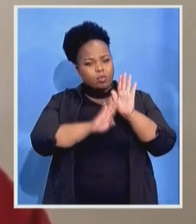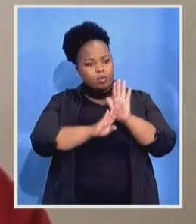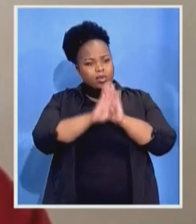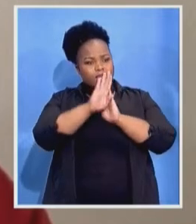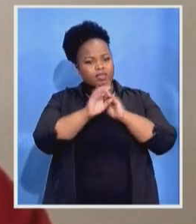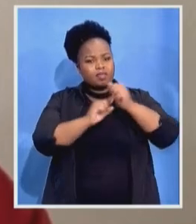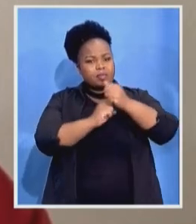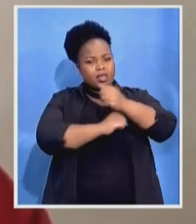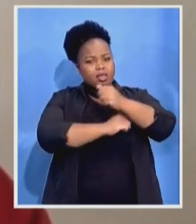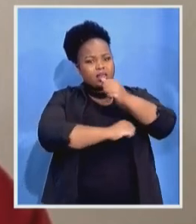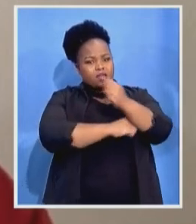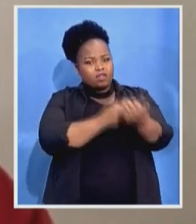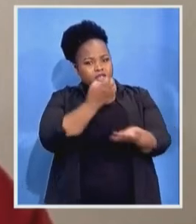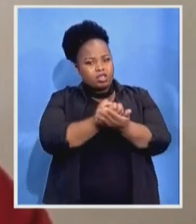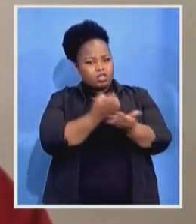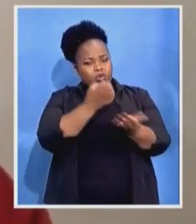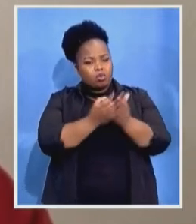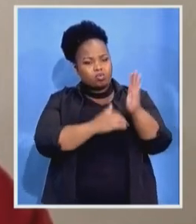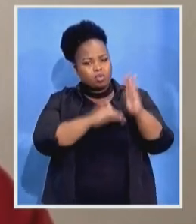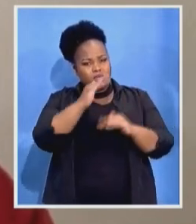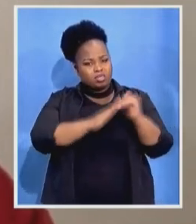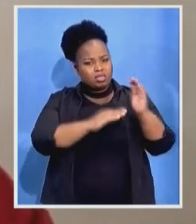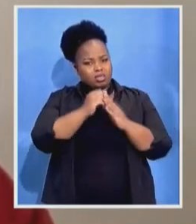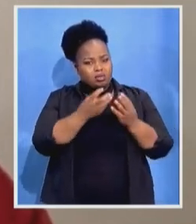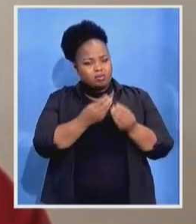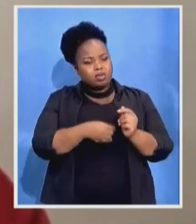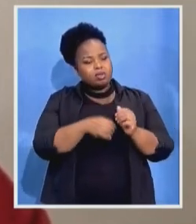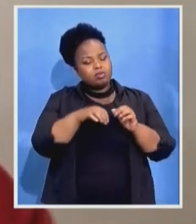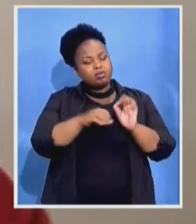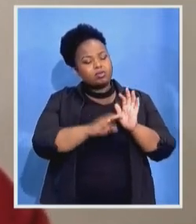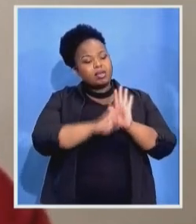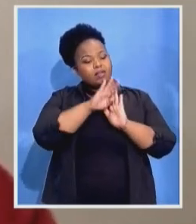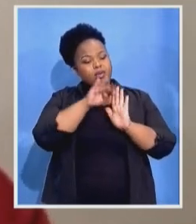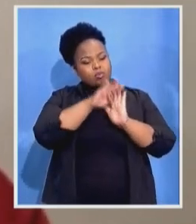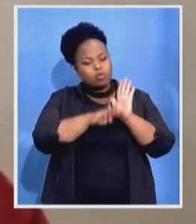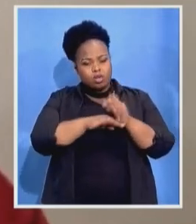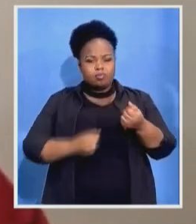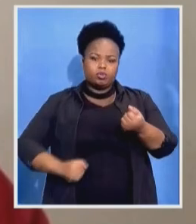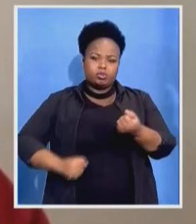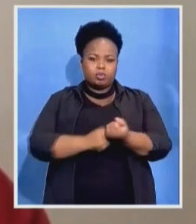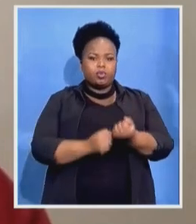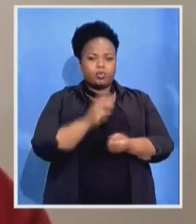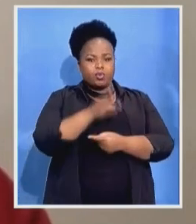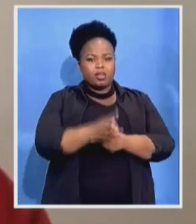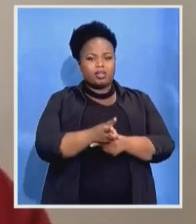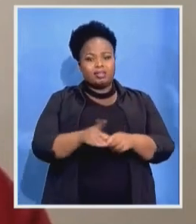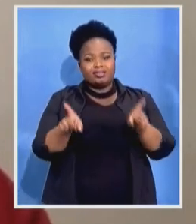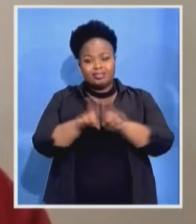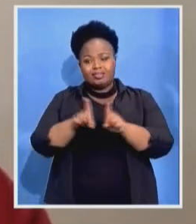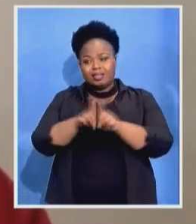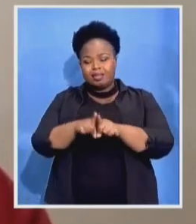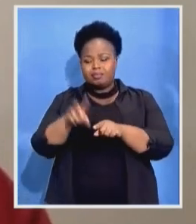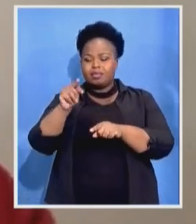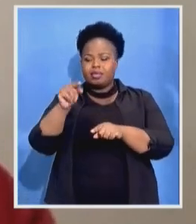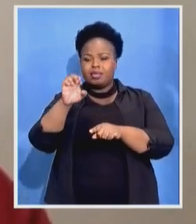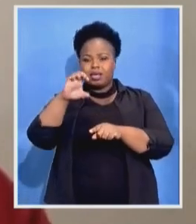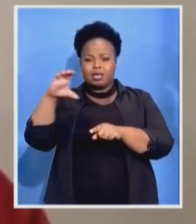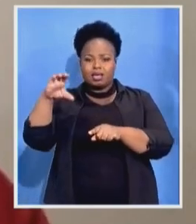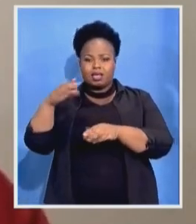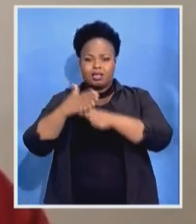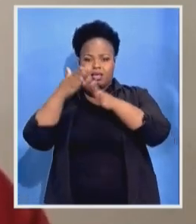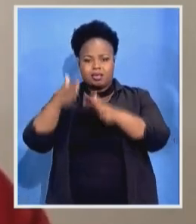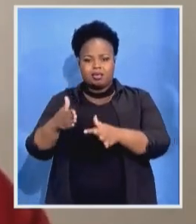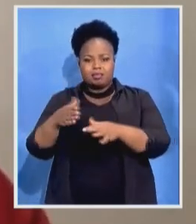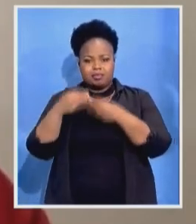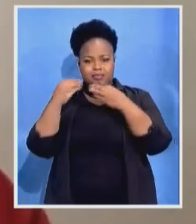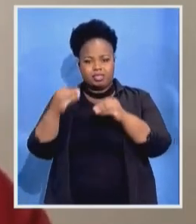and Recovery Program as supported by the NEDLAC labor, business, and community constituencies